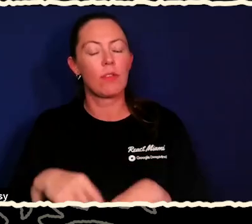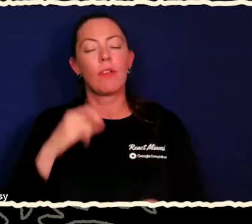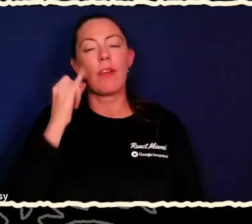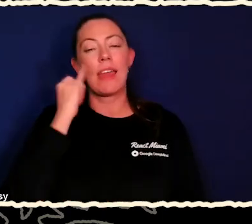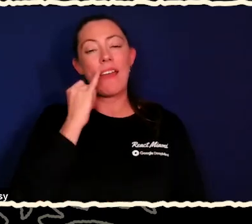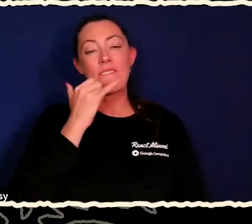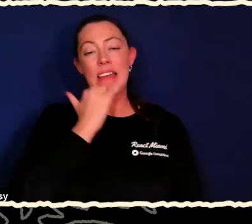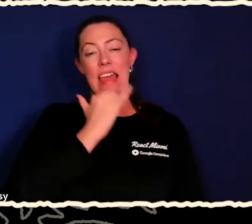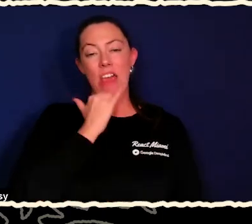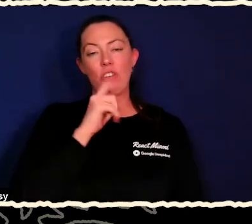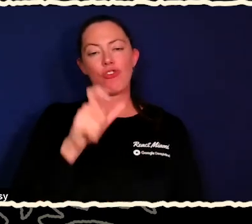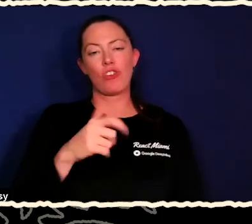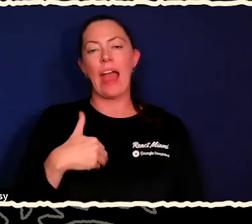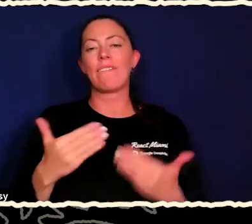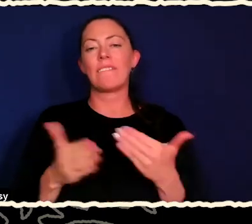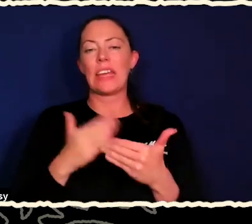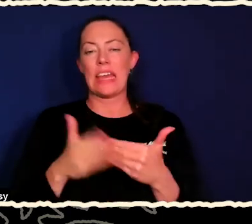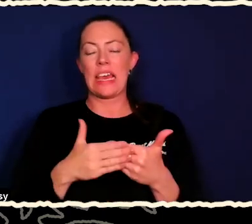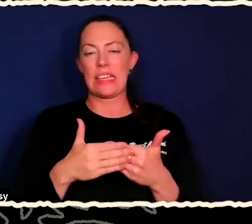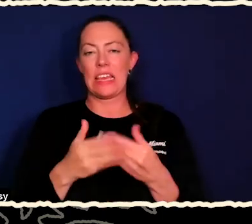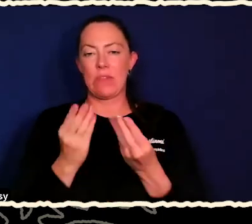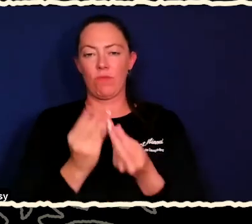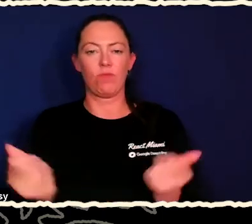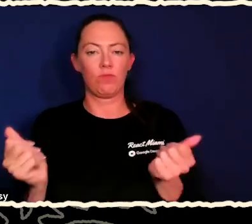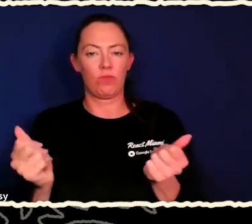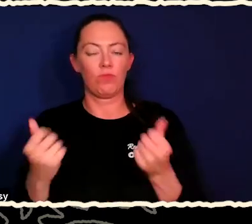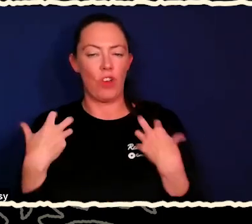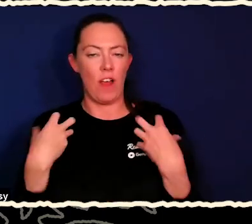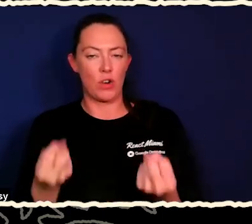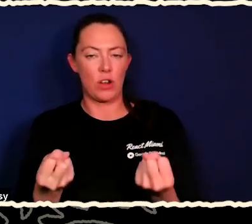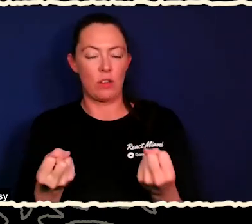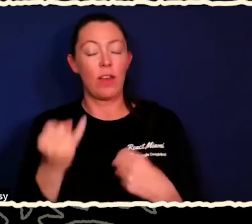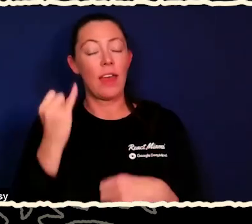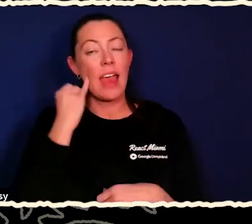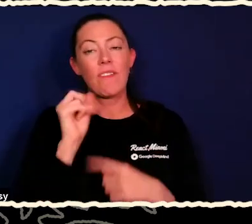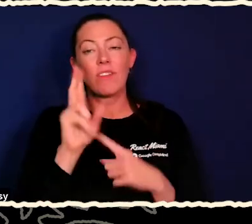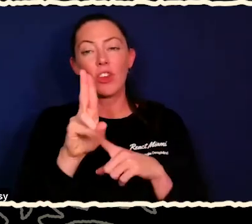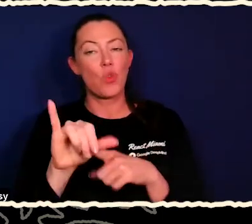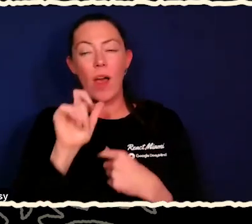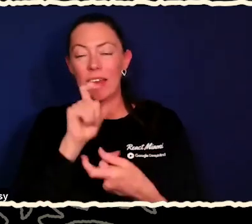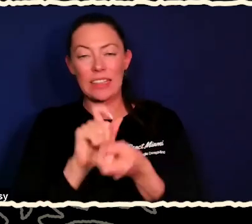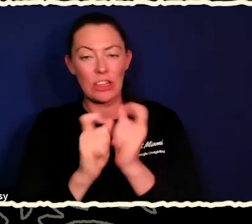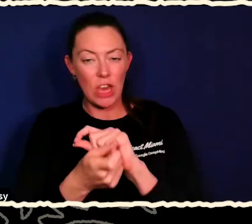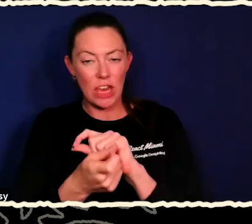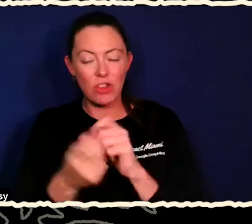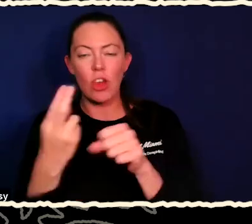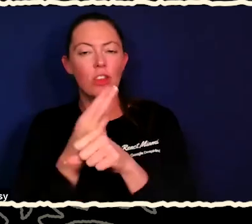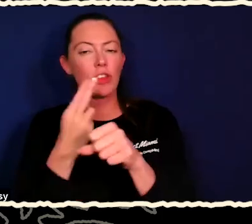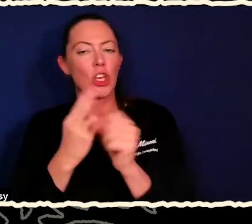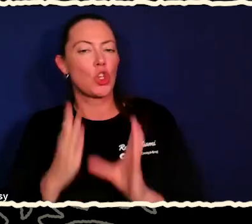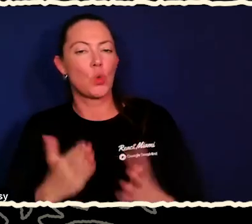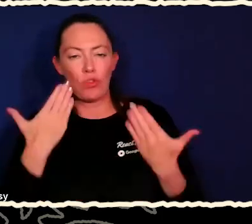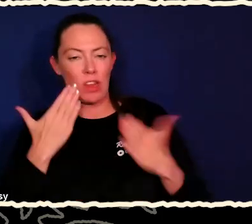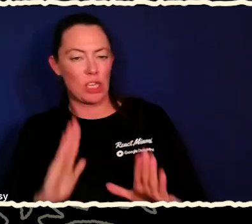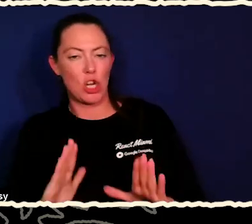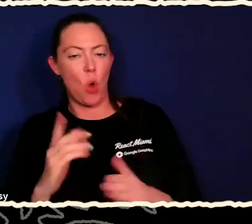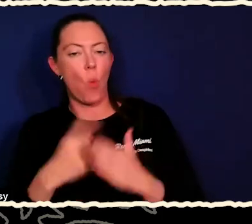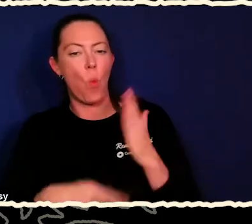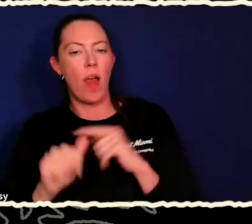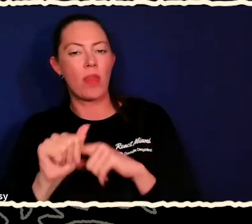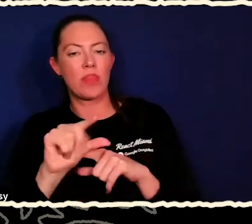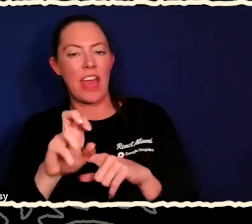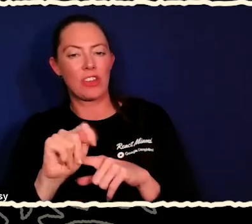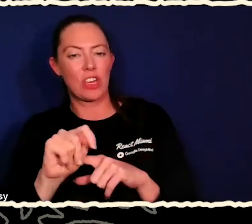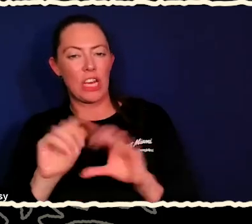have a clear recovery path. If the UI doesn't change, the user has no idea the agent is even doing anything, and